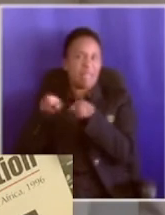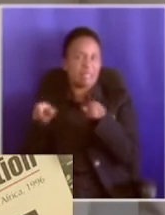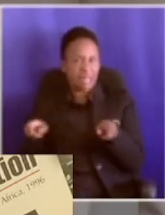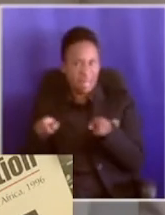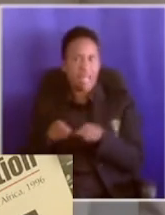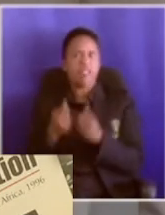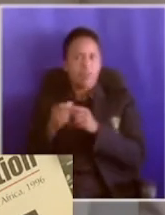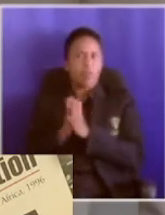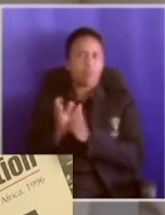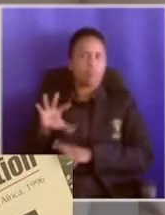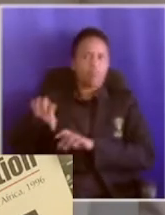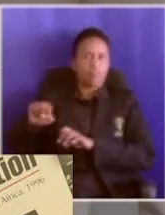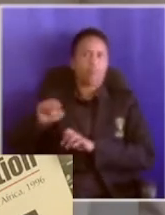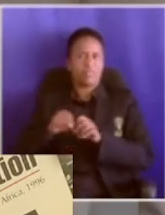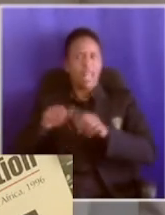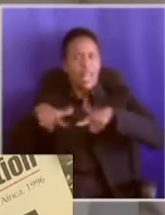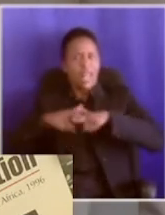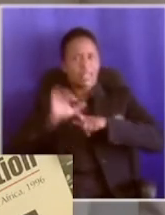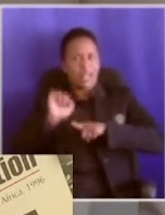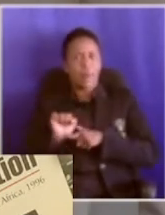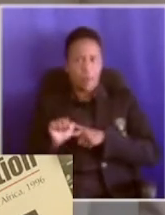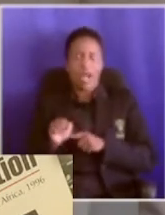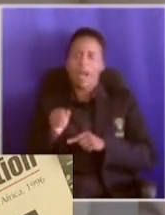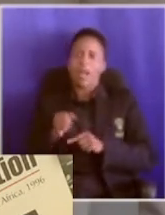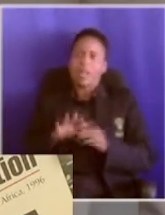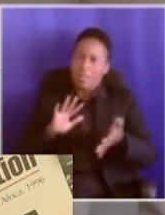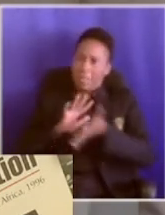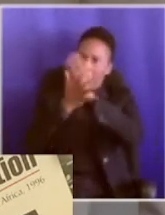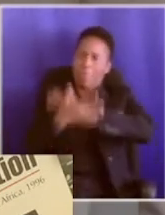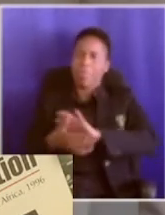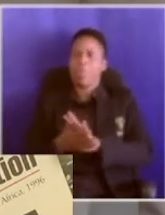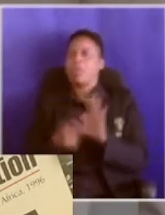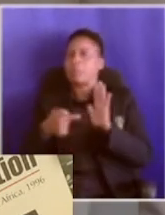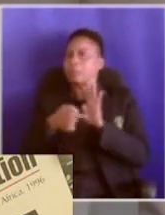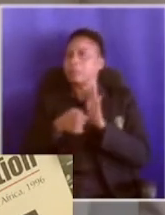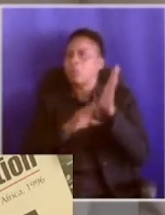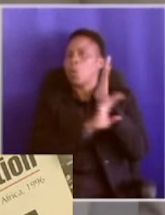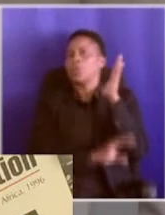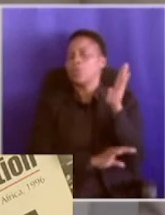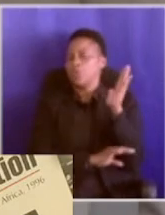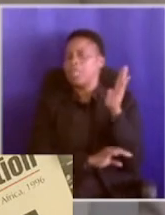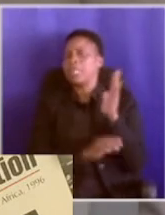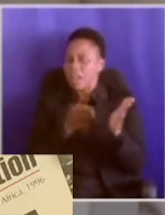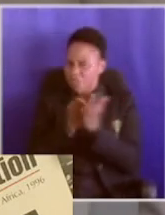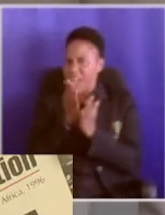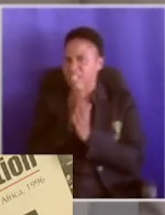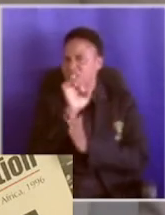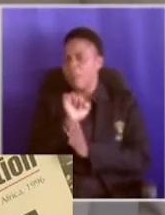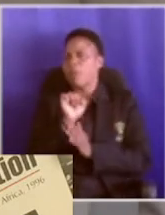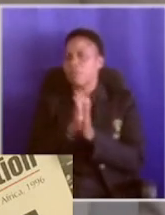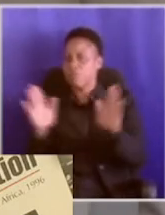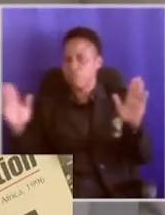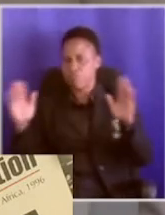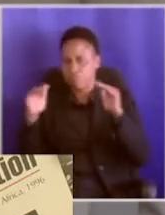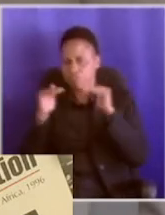their land violates these provisions of the Constitution, as well as the right to